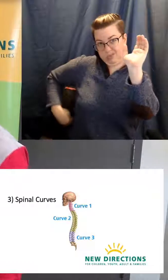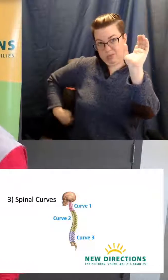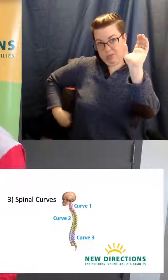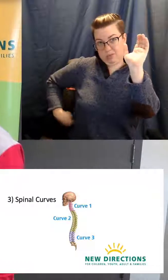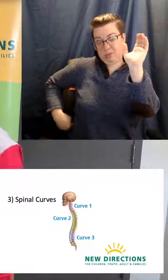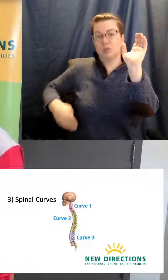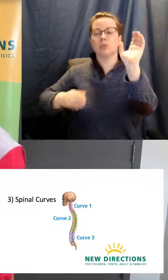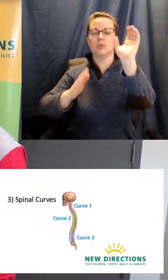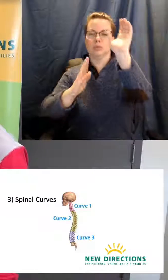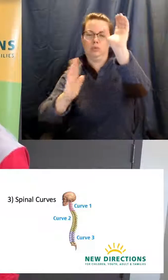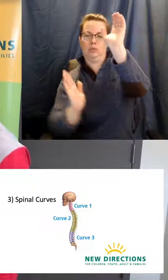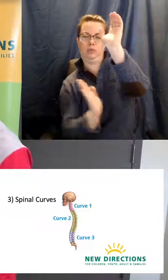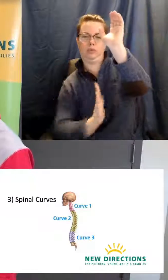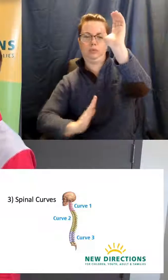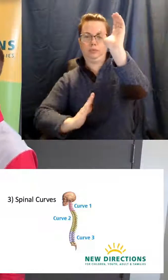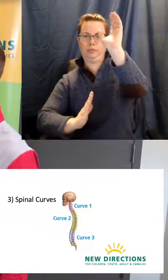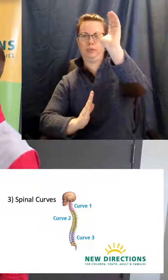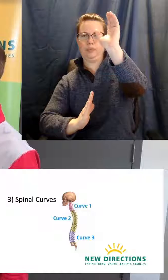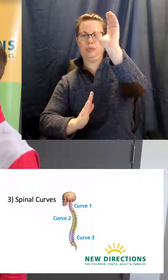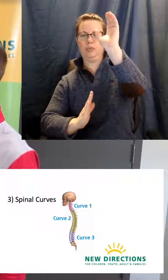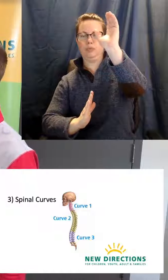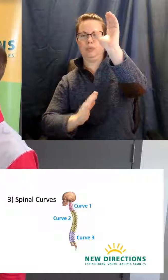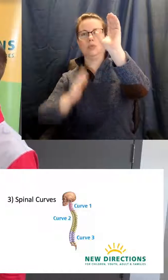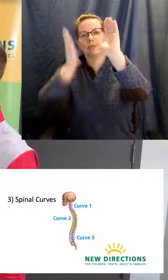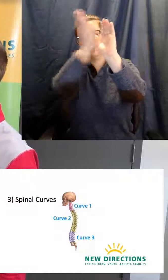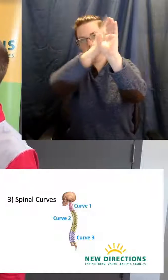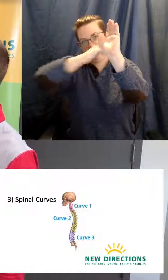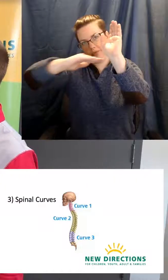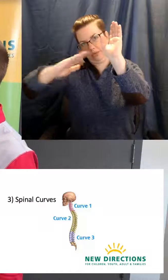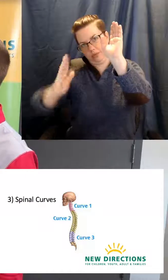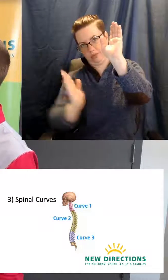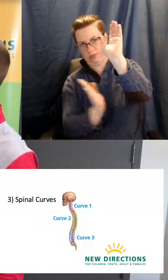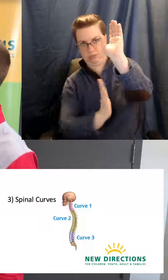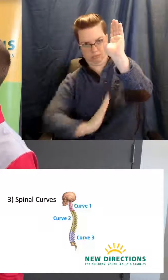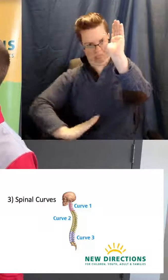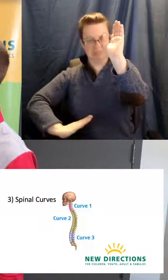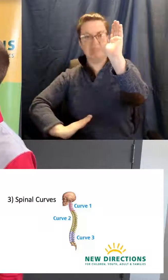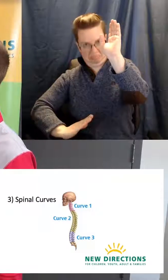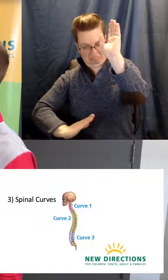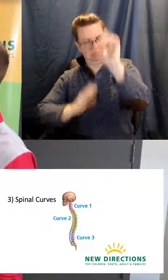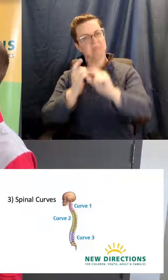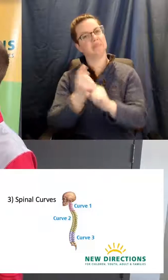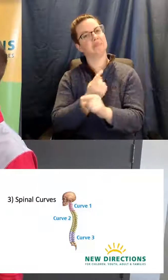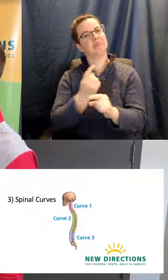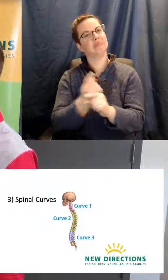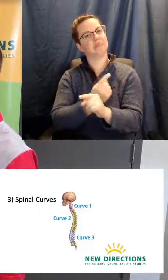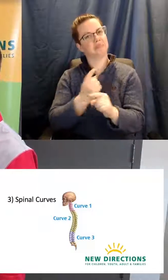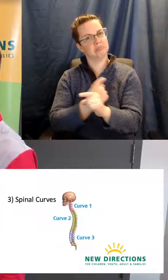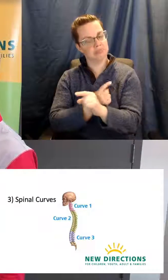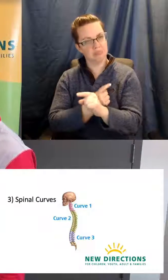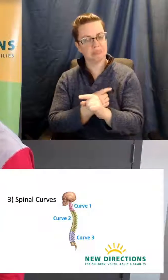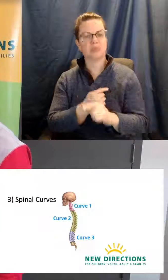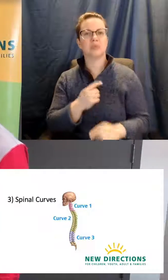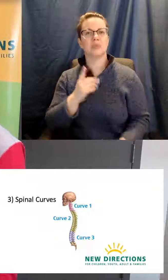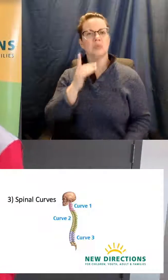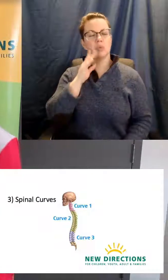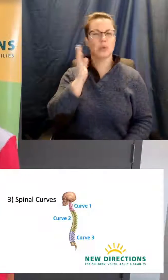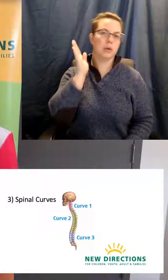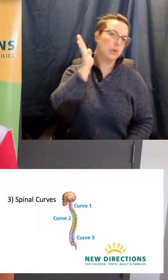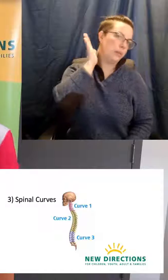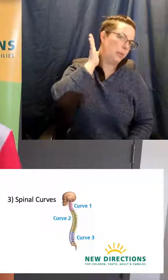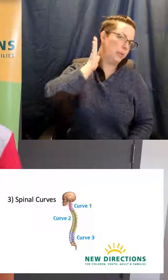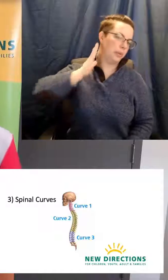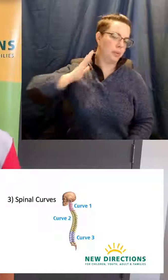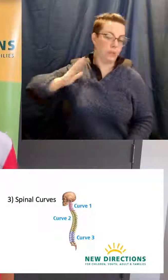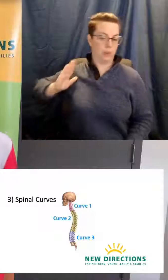neck. And when we get into this nice S shape, the in at the neck, the out at your organs, the in at your lower back, that